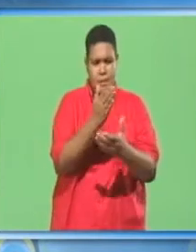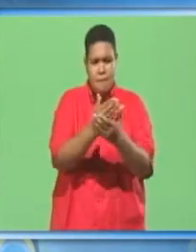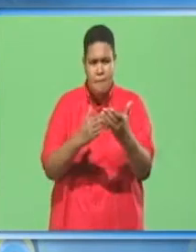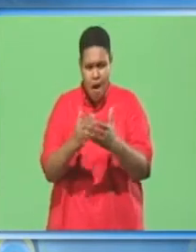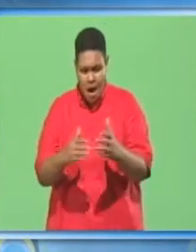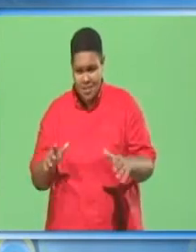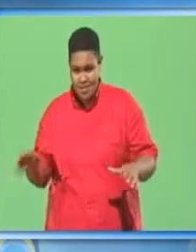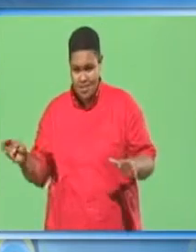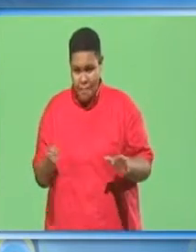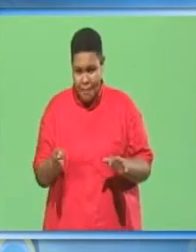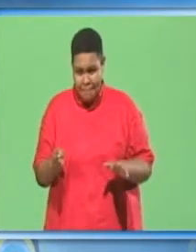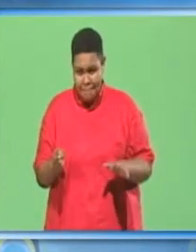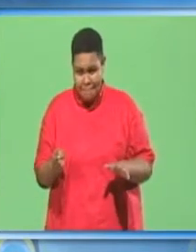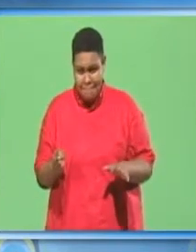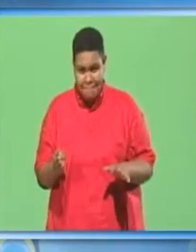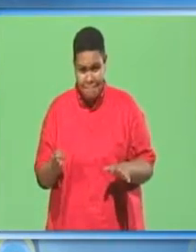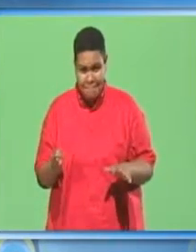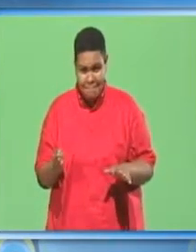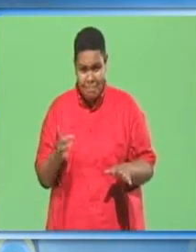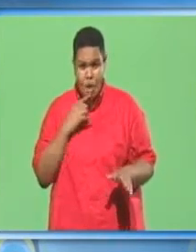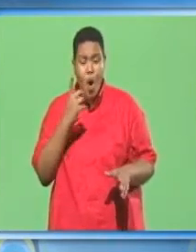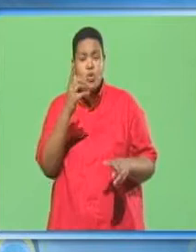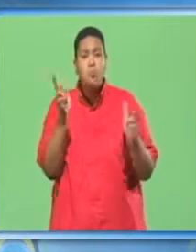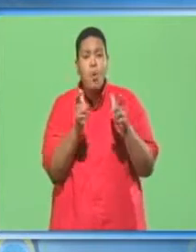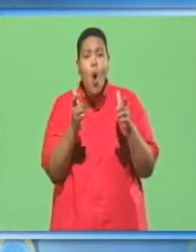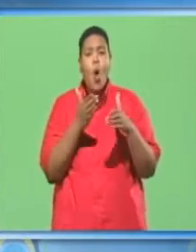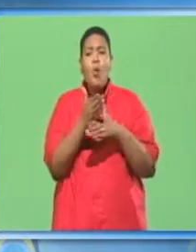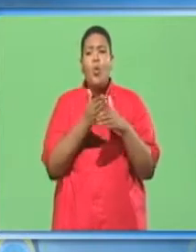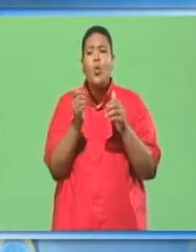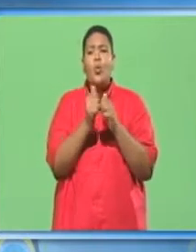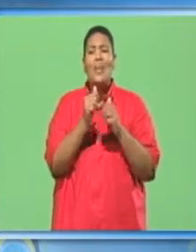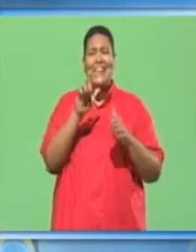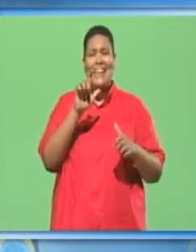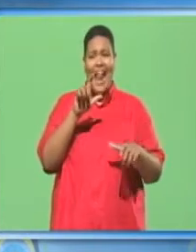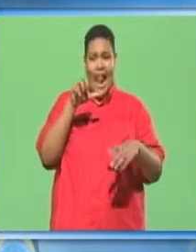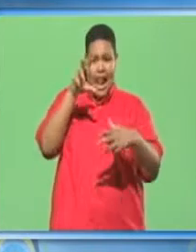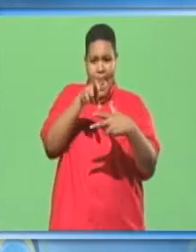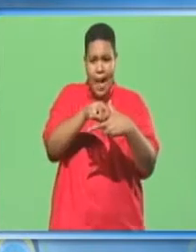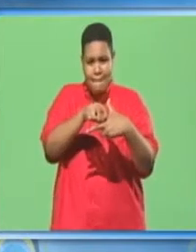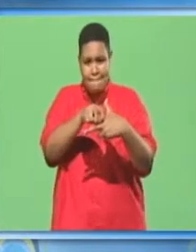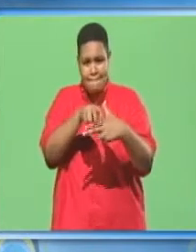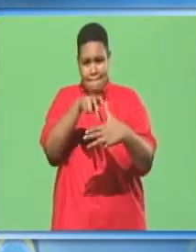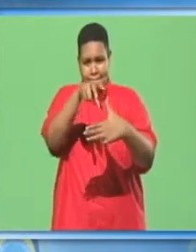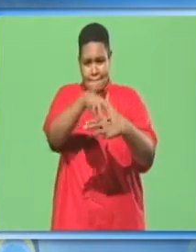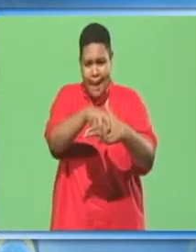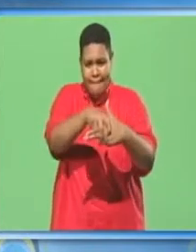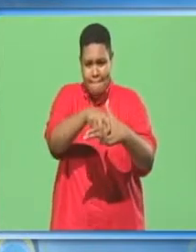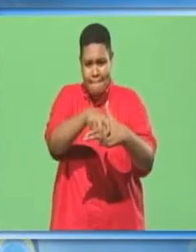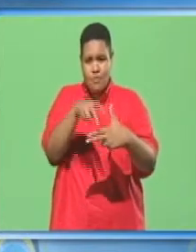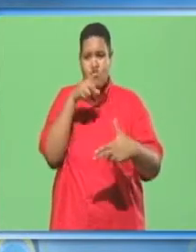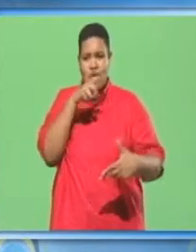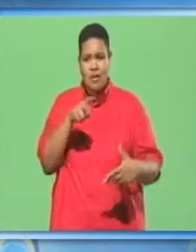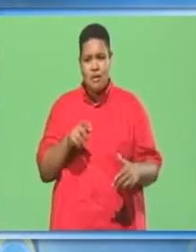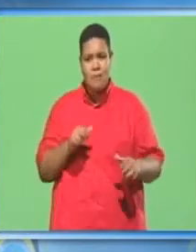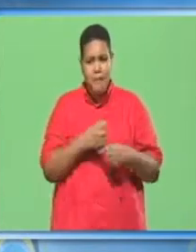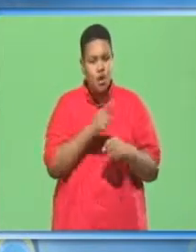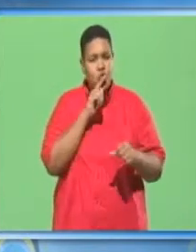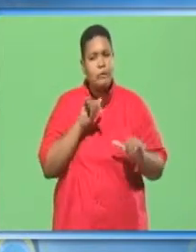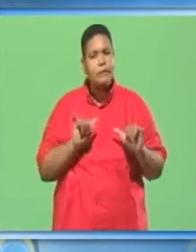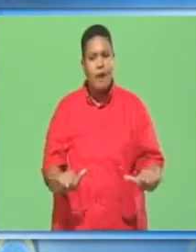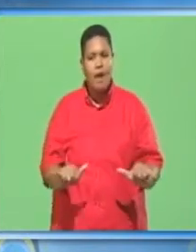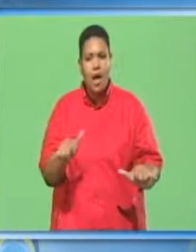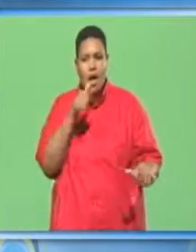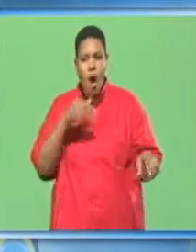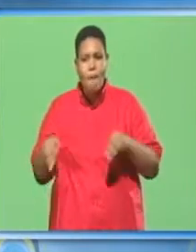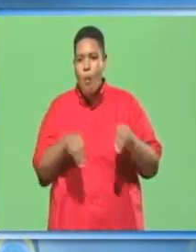fence and place a small piece of wood with a clamp to the other end of it to fix the position of the newly